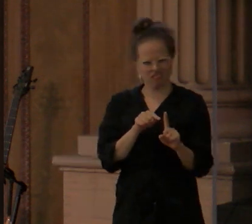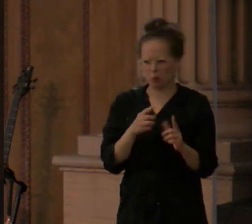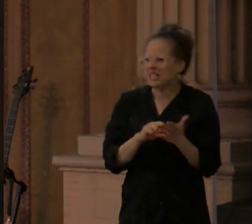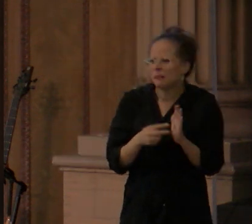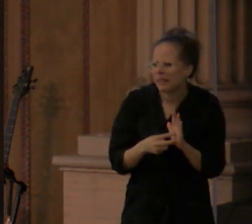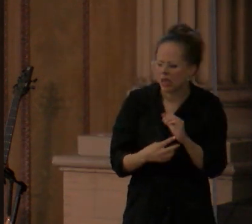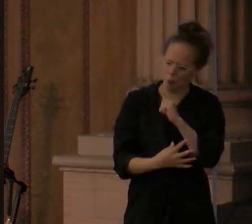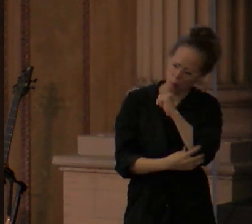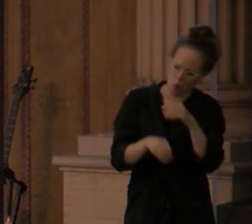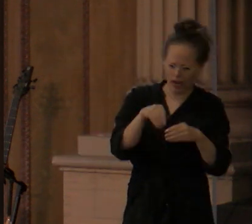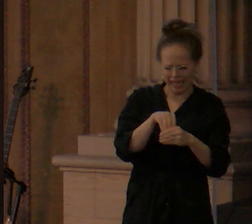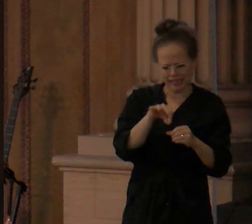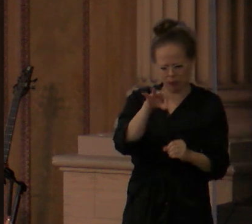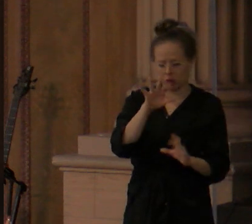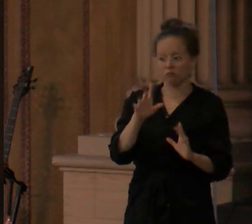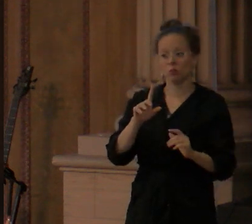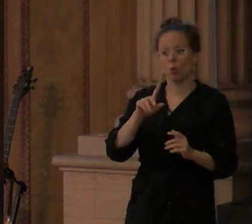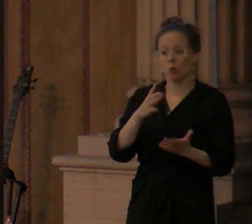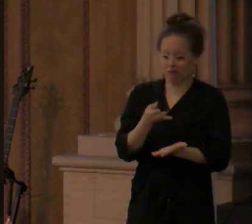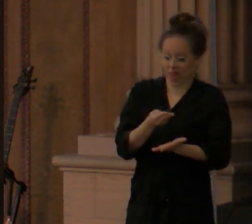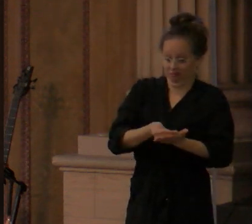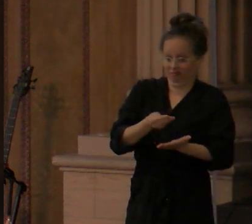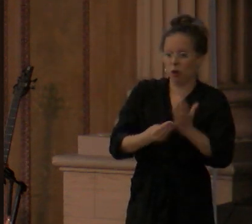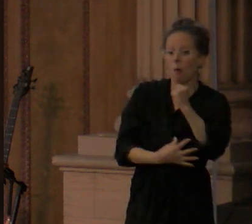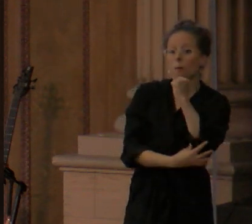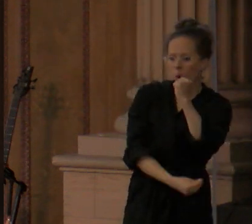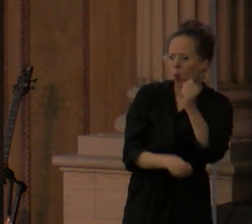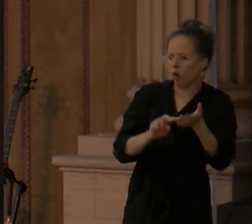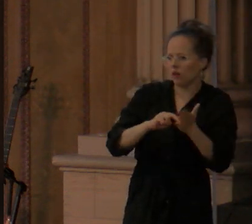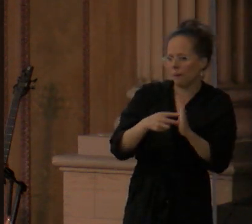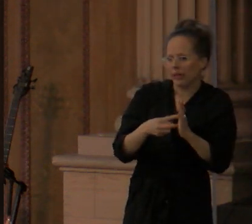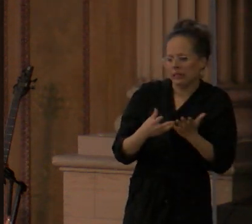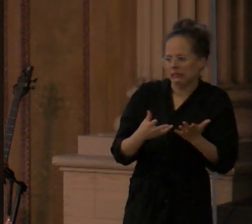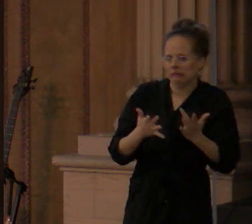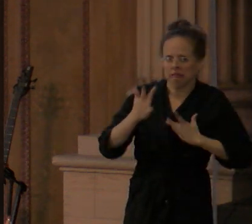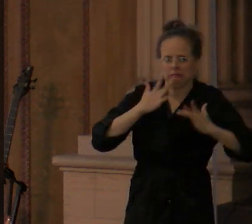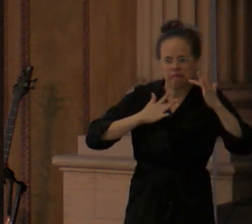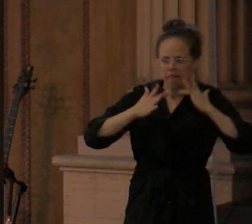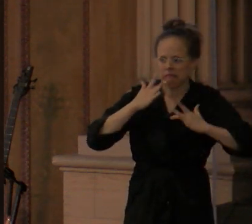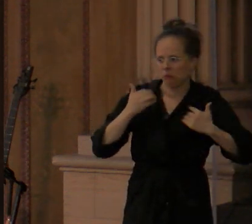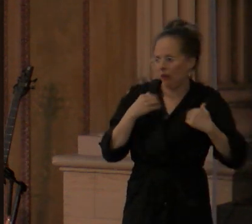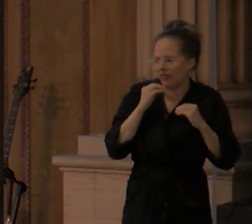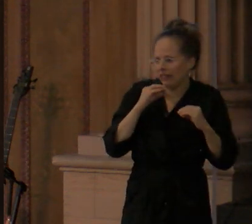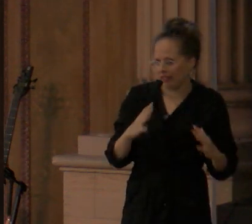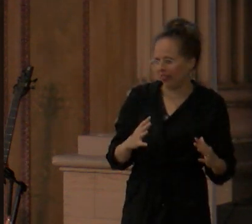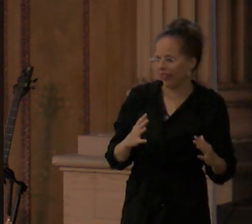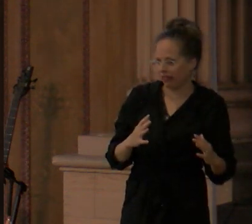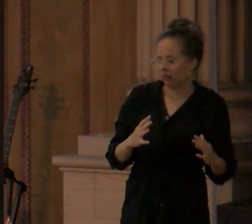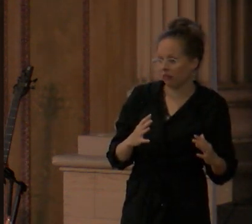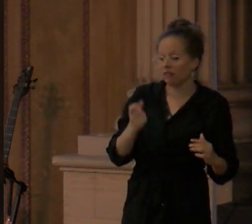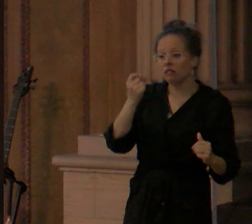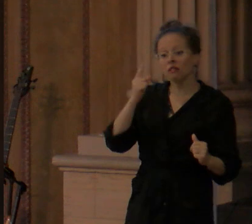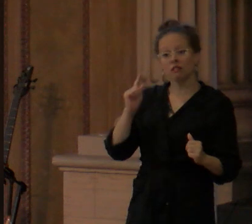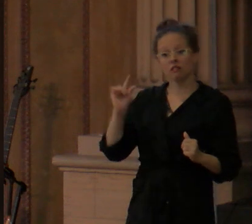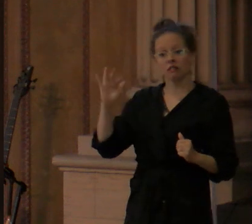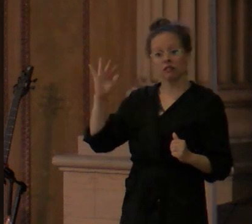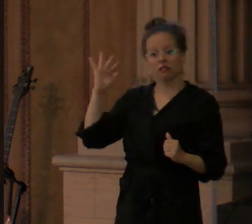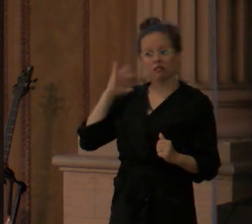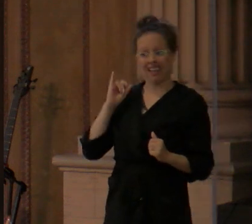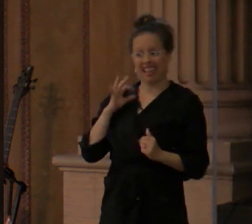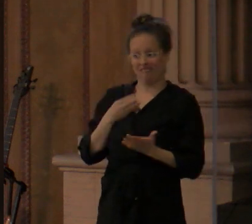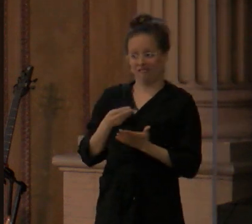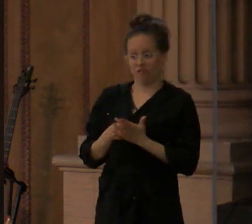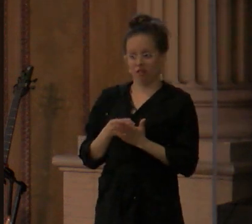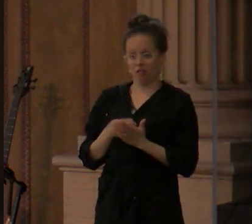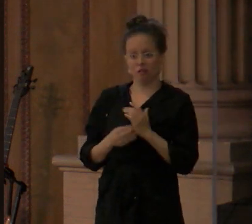Well, if you're poor financially, you recognize that you have nothing. And in their day, if you wanted to survive and you were poor financially, you weren't